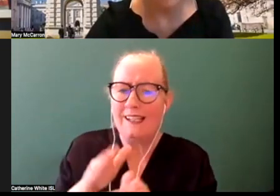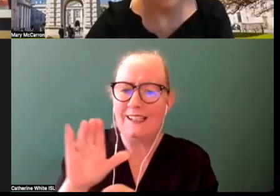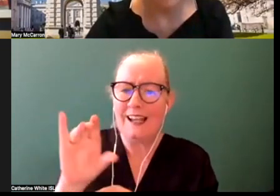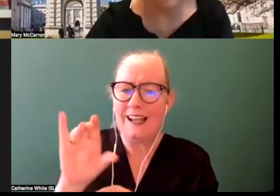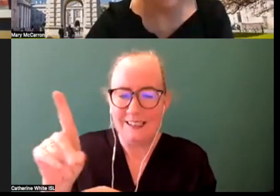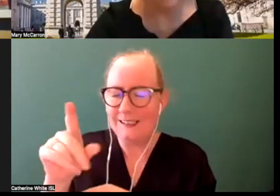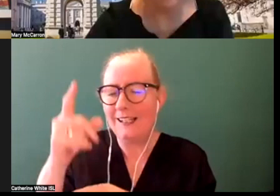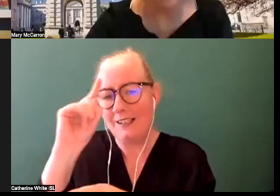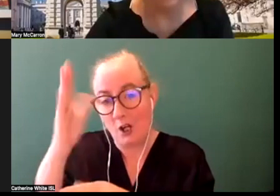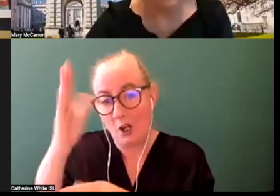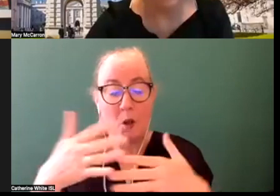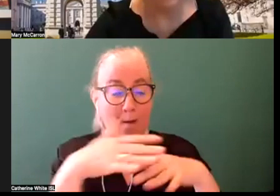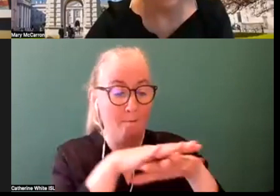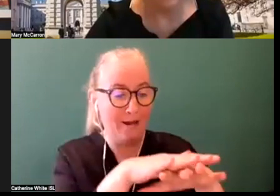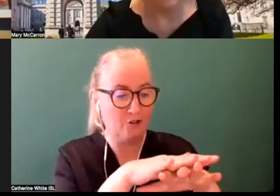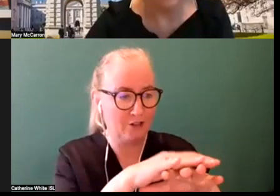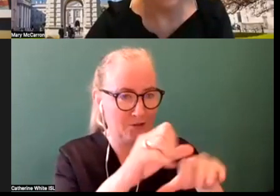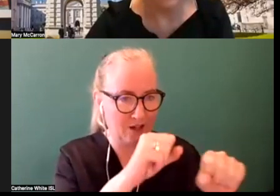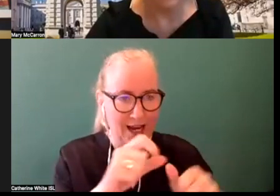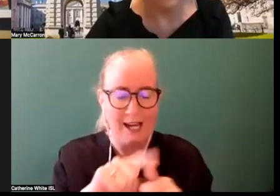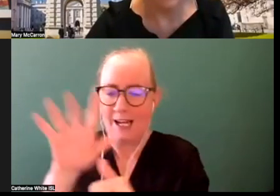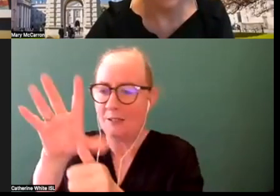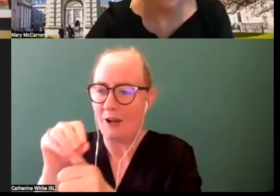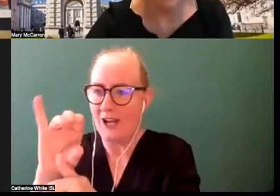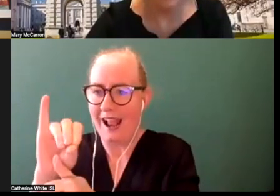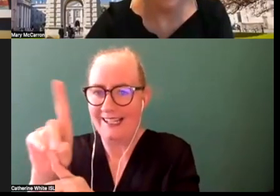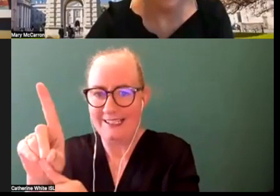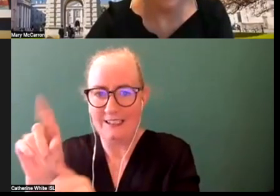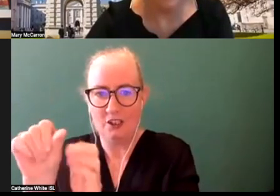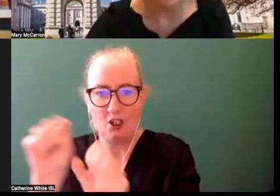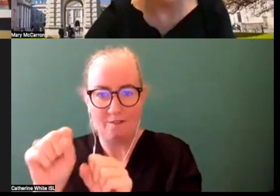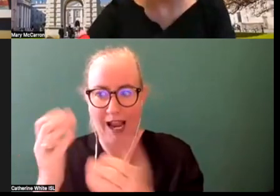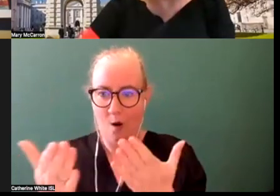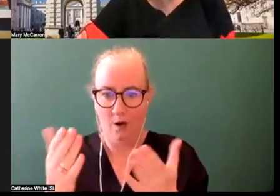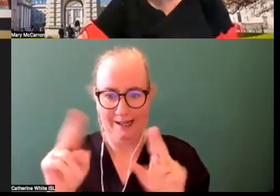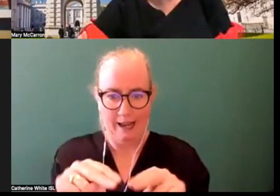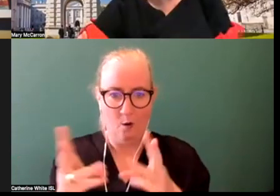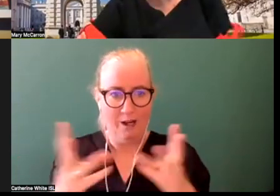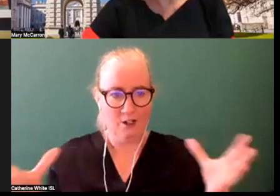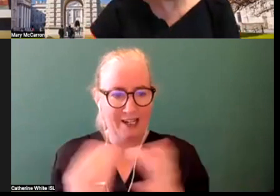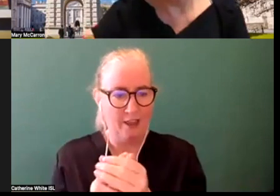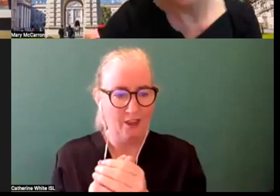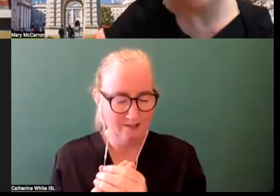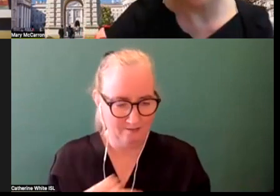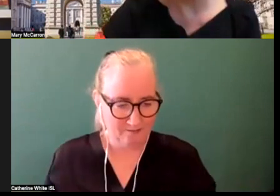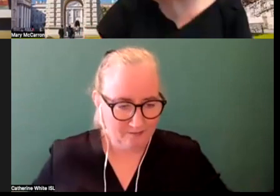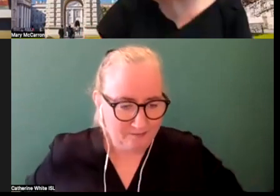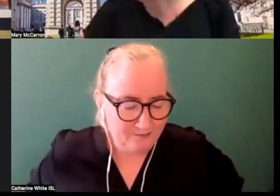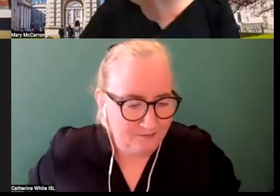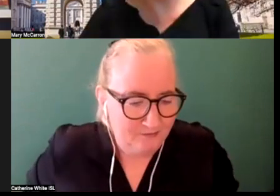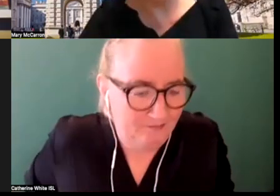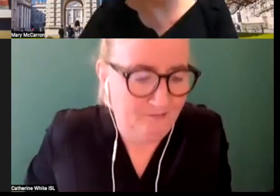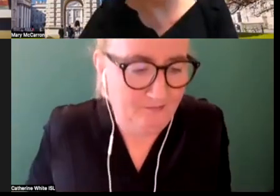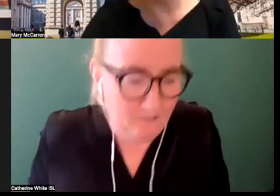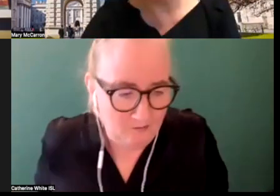between mainstream services and specialist ID services and how they work together. Yeah, well, I think, you